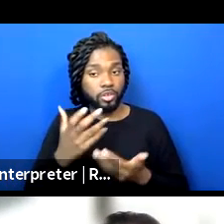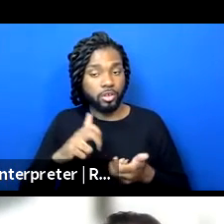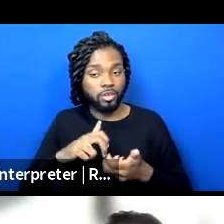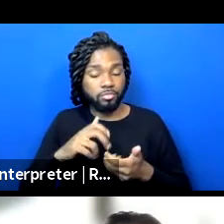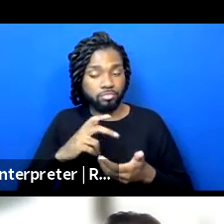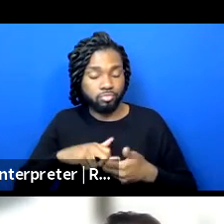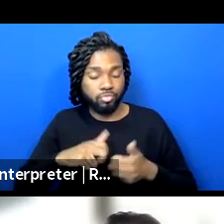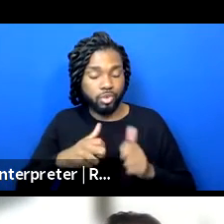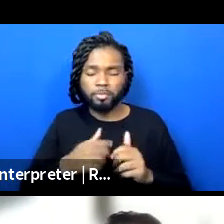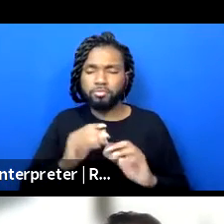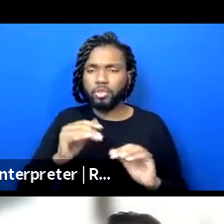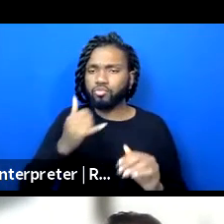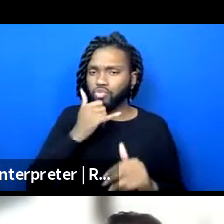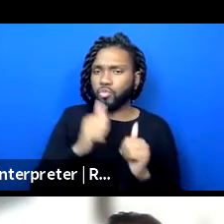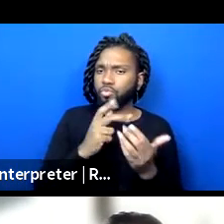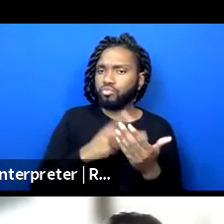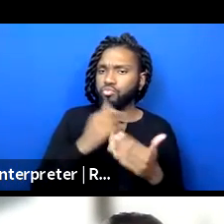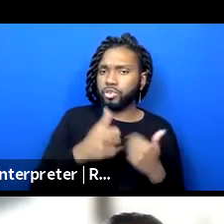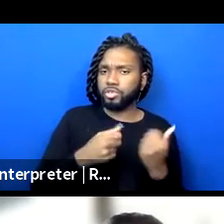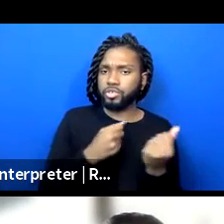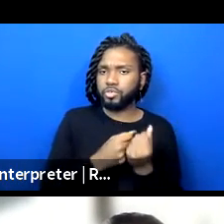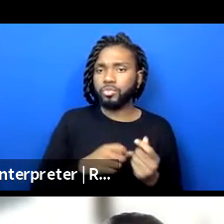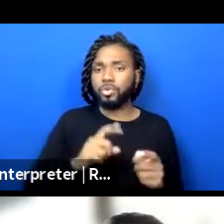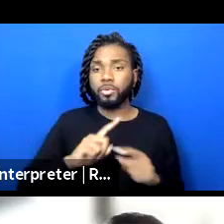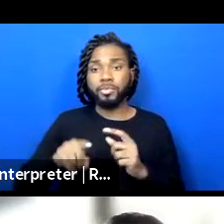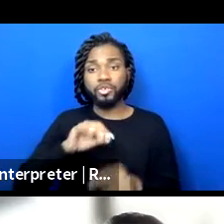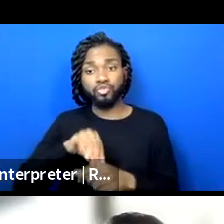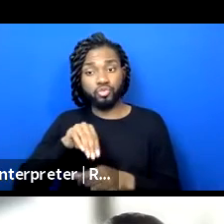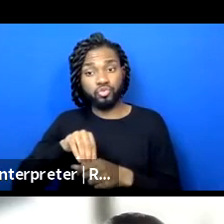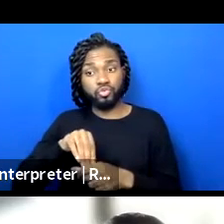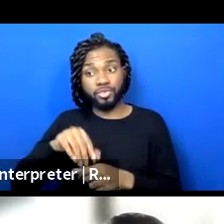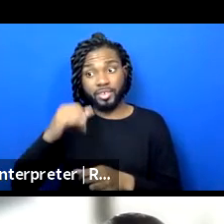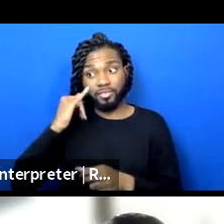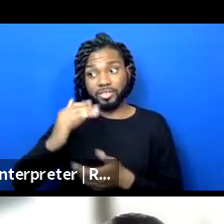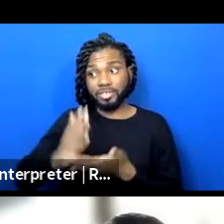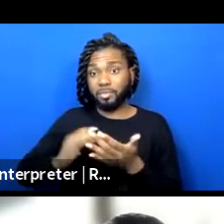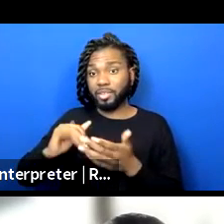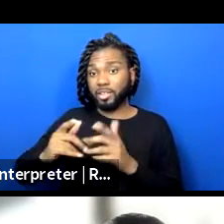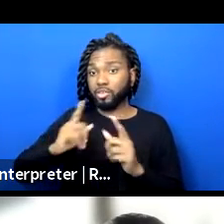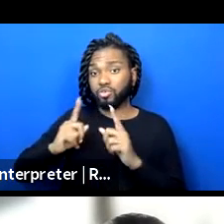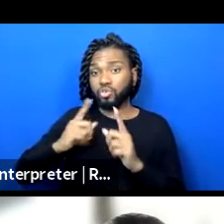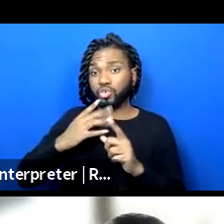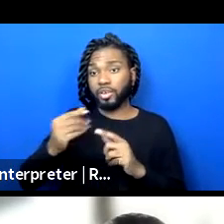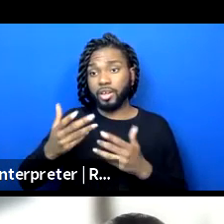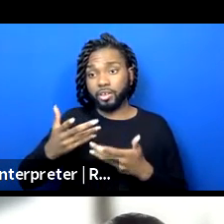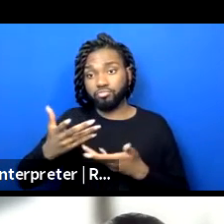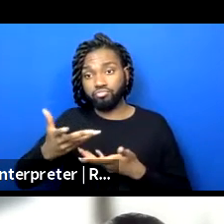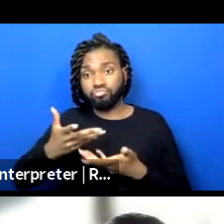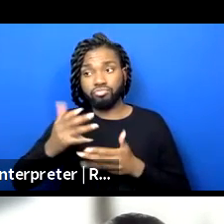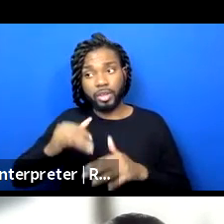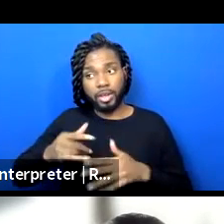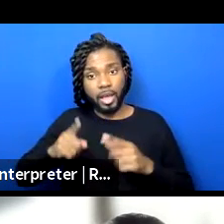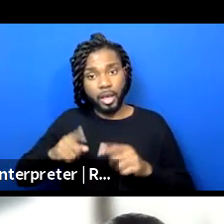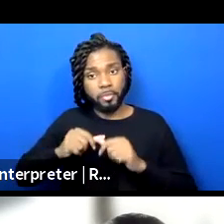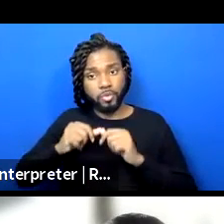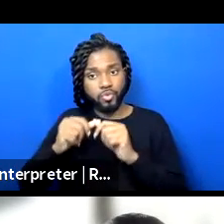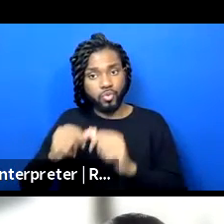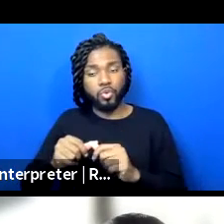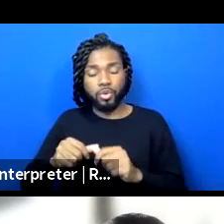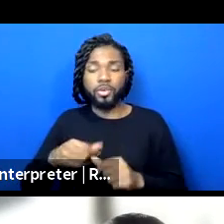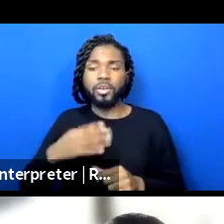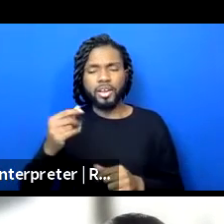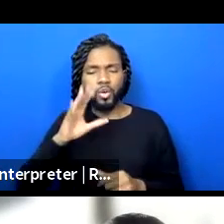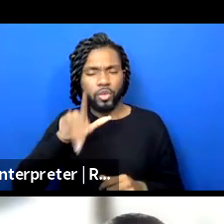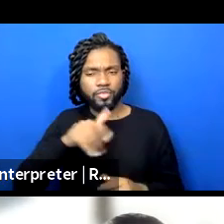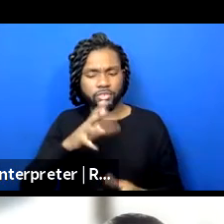support, but internally, if some of that talk and conversation could be ongoing. And I know that it's part of the